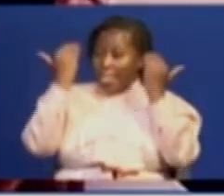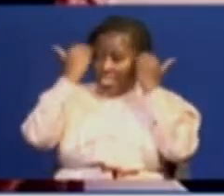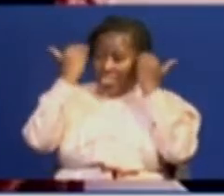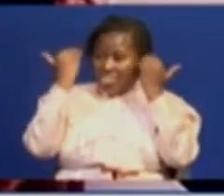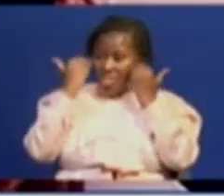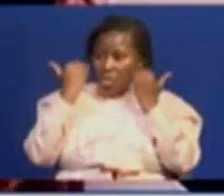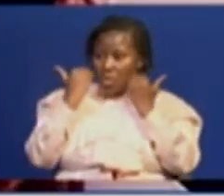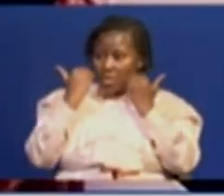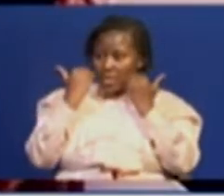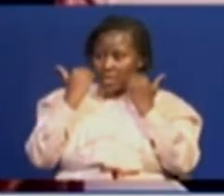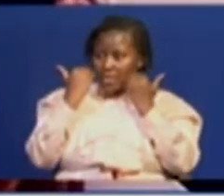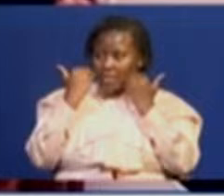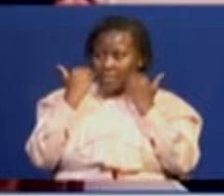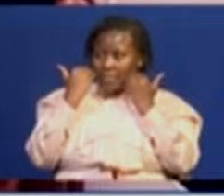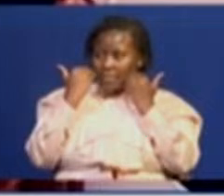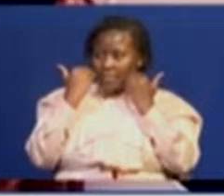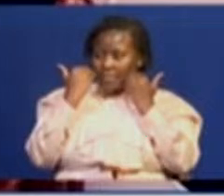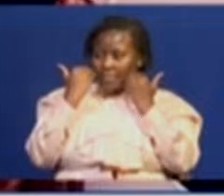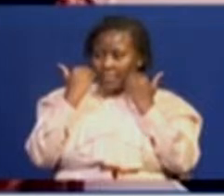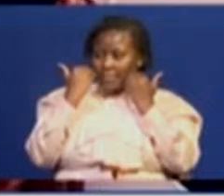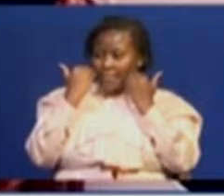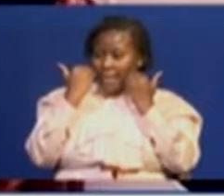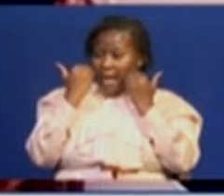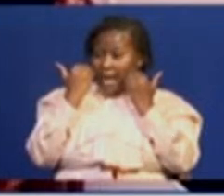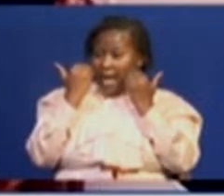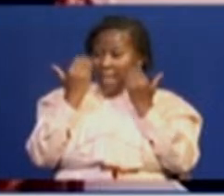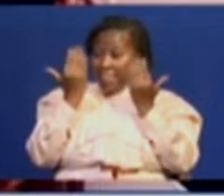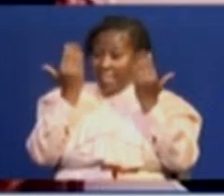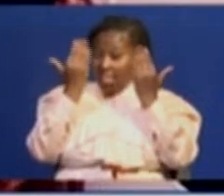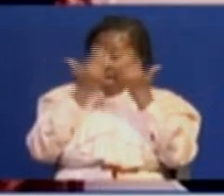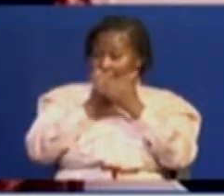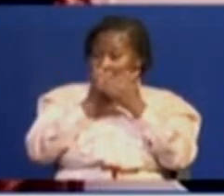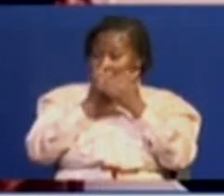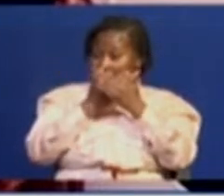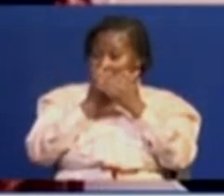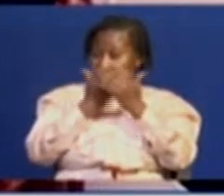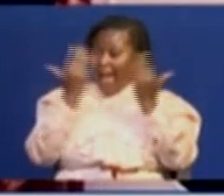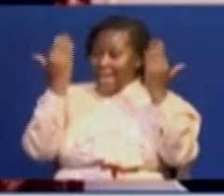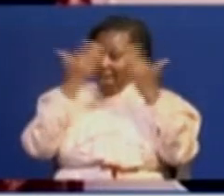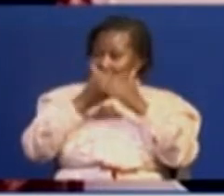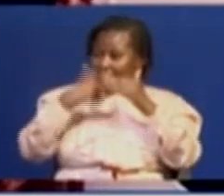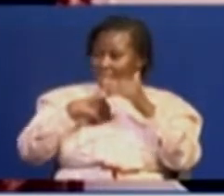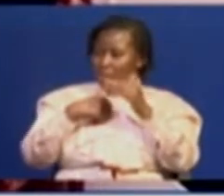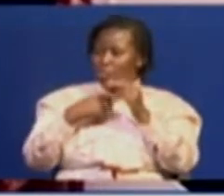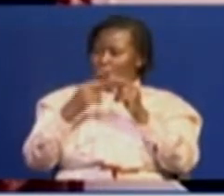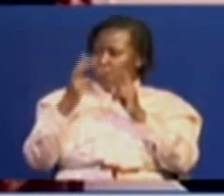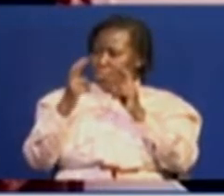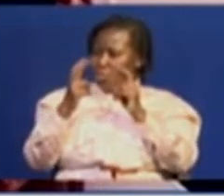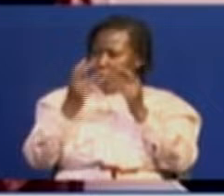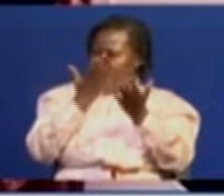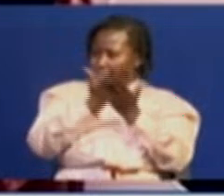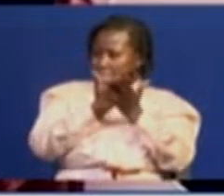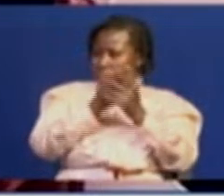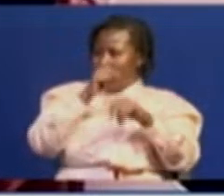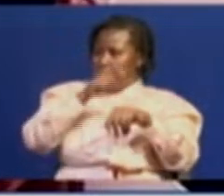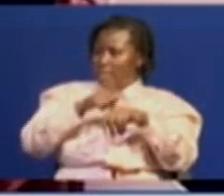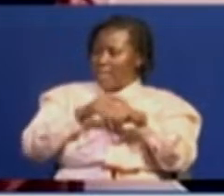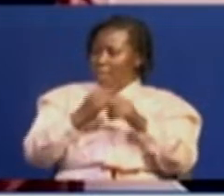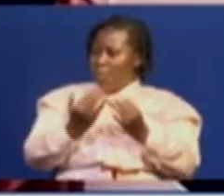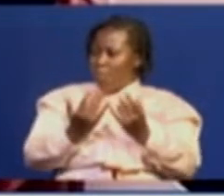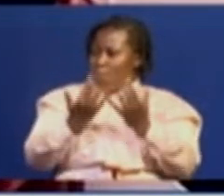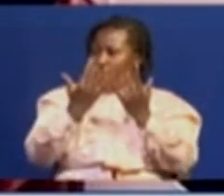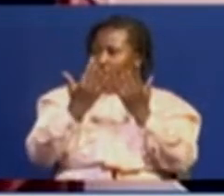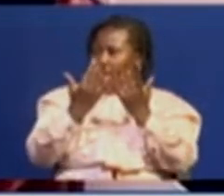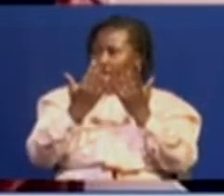court. And the night that I was to move the motion is